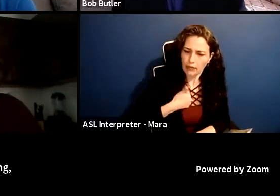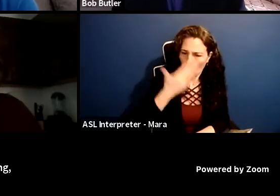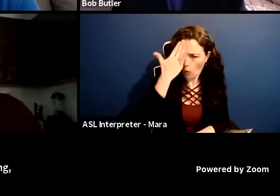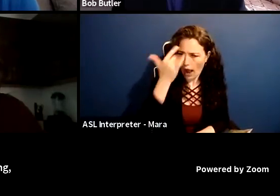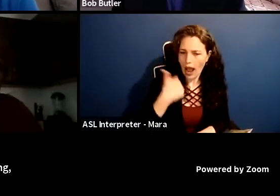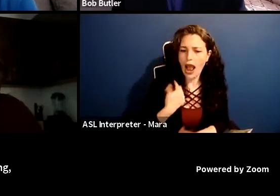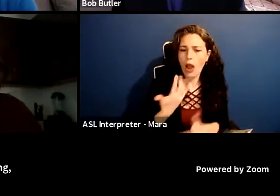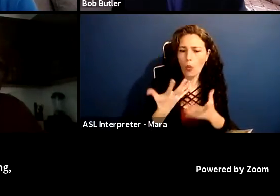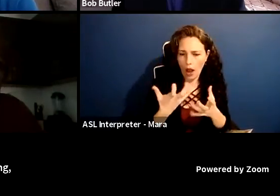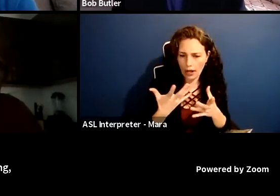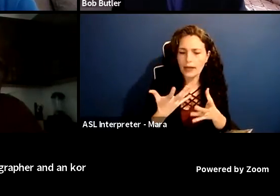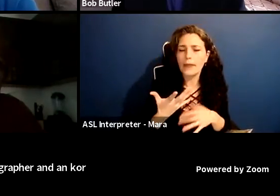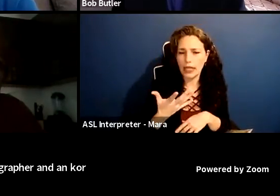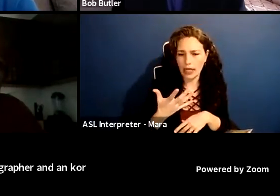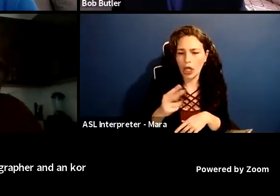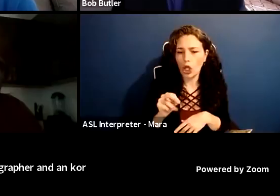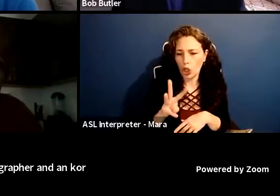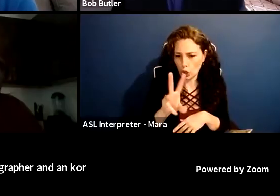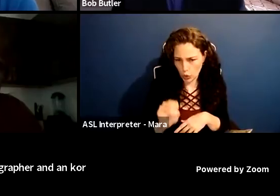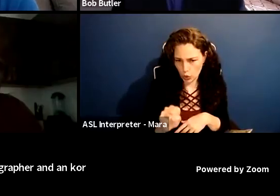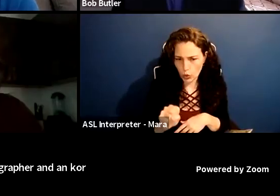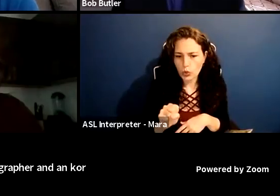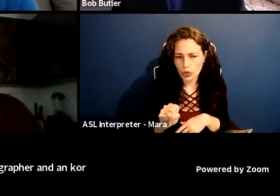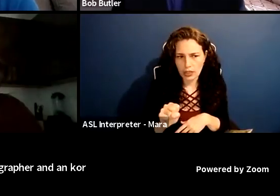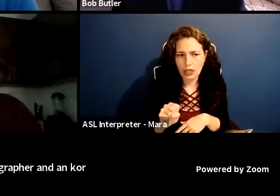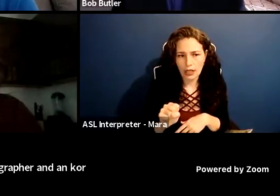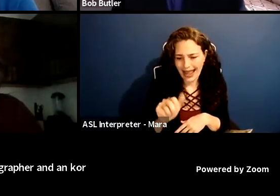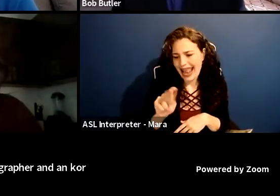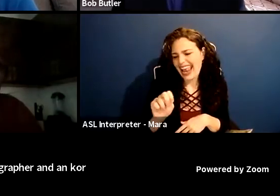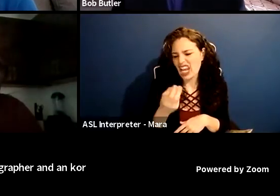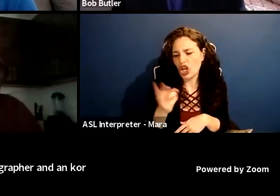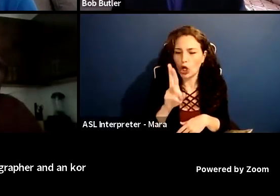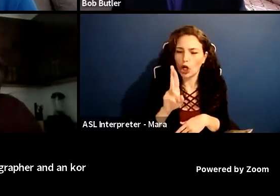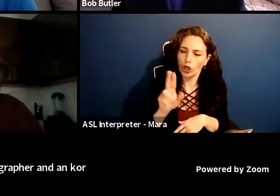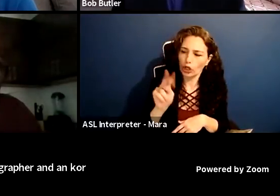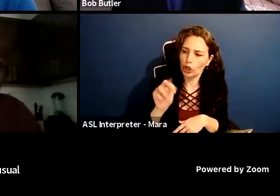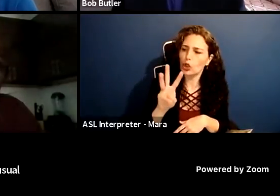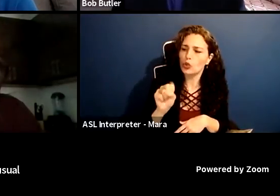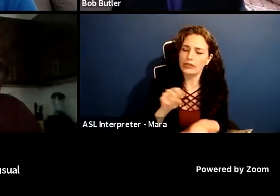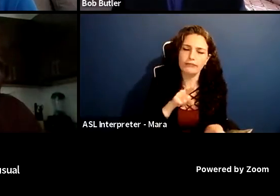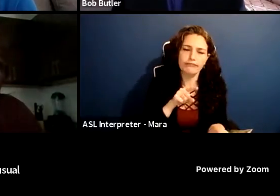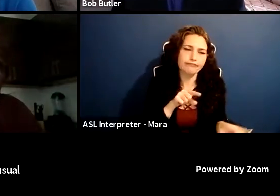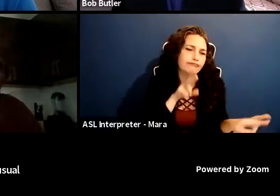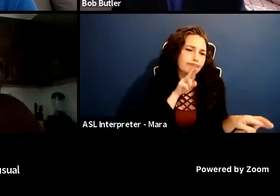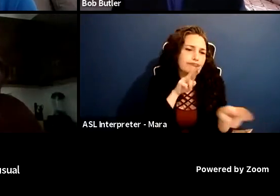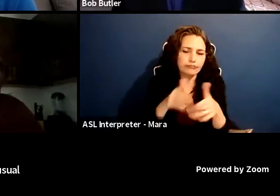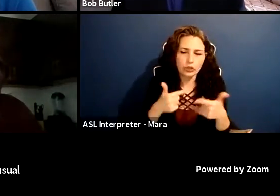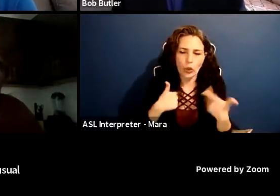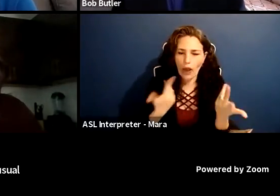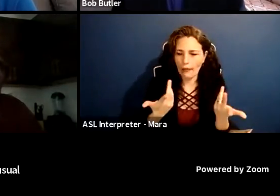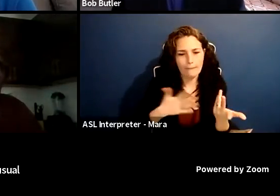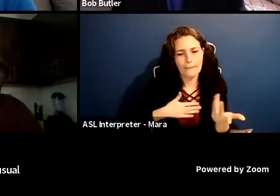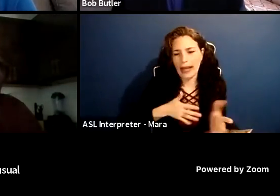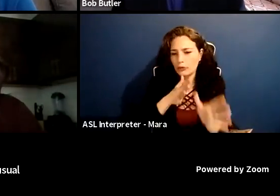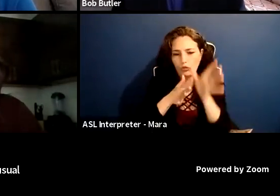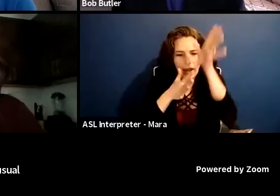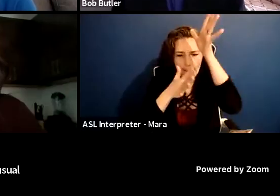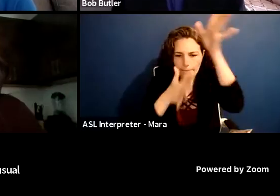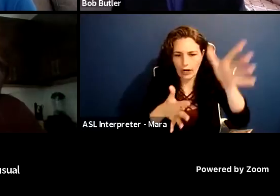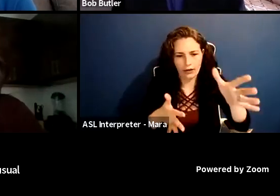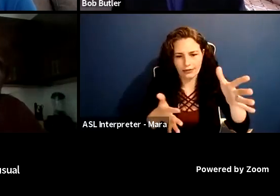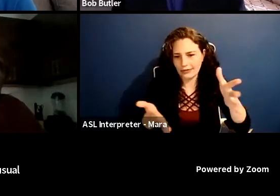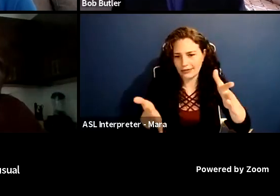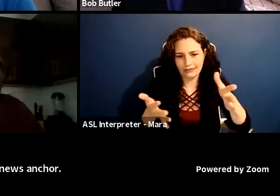news anchor. Like, since I was 5 years old, I had grandparents that were in the news business. So I had been in newsrooms growing up my whole life. I